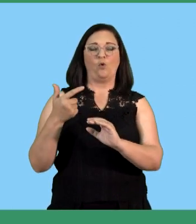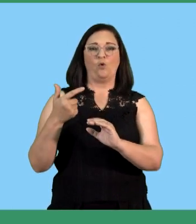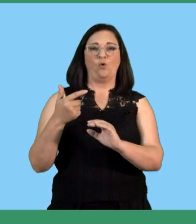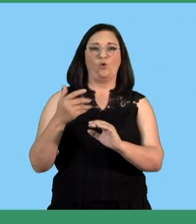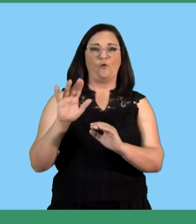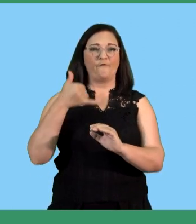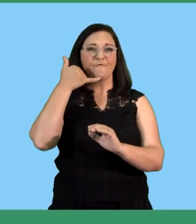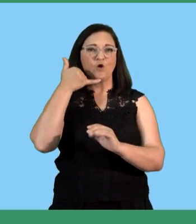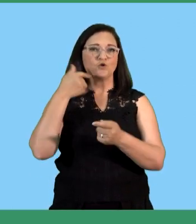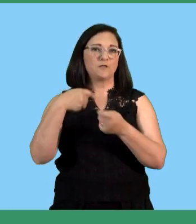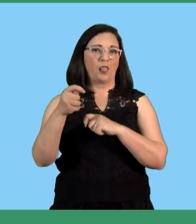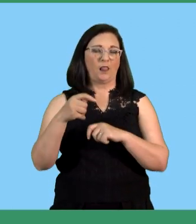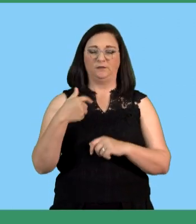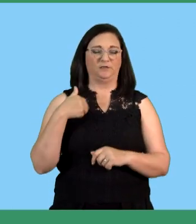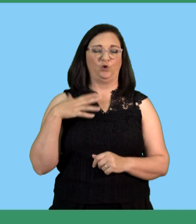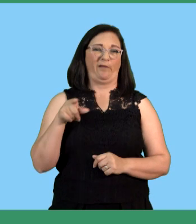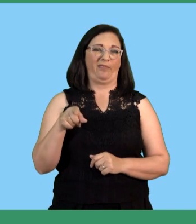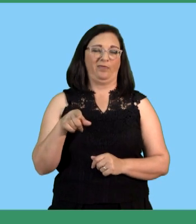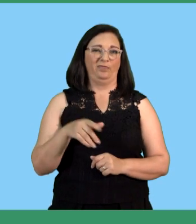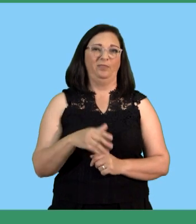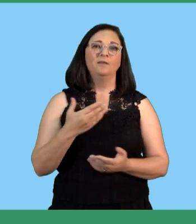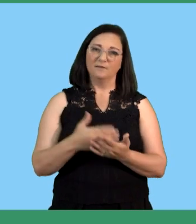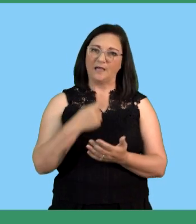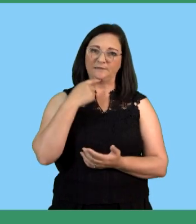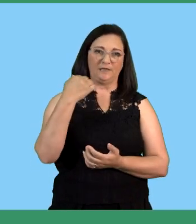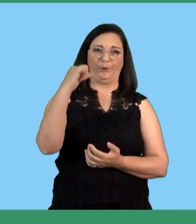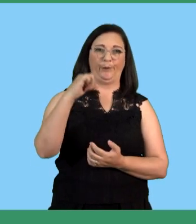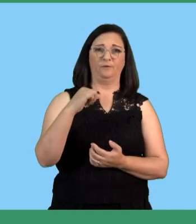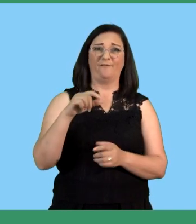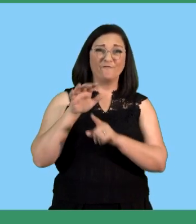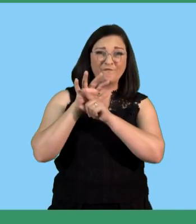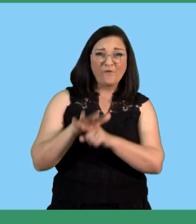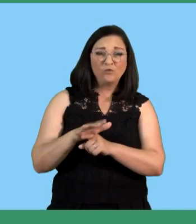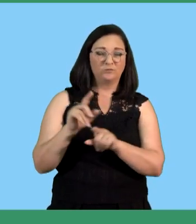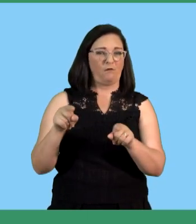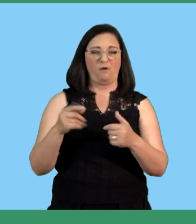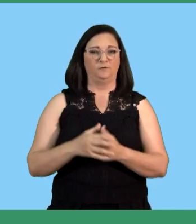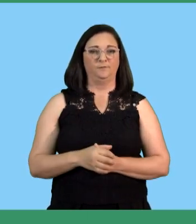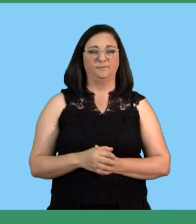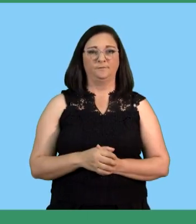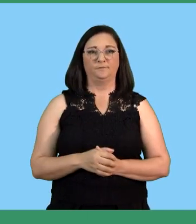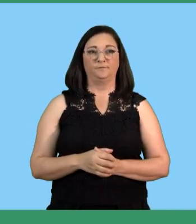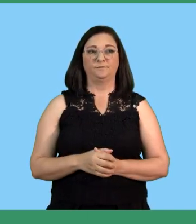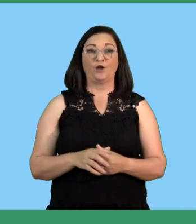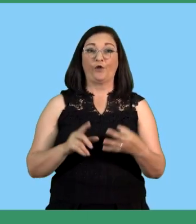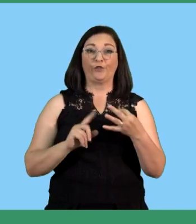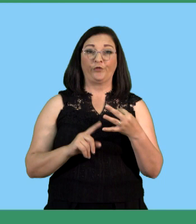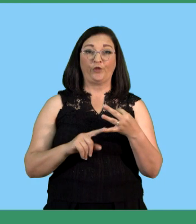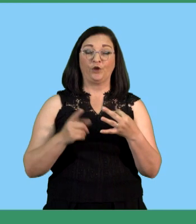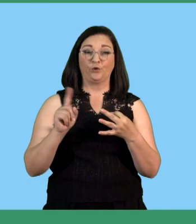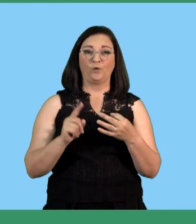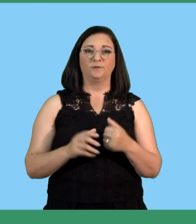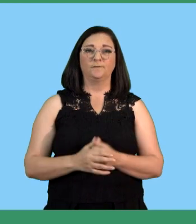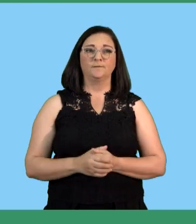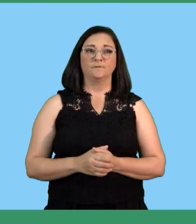So they can object to it and say, we don't want that. You cannot force them, you cannot coerce them. The third one, right to fair